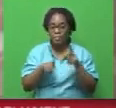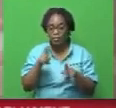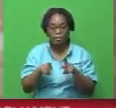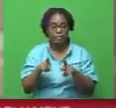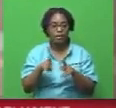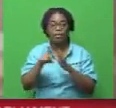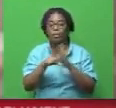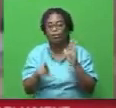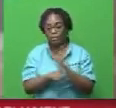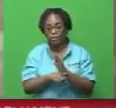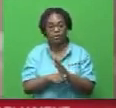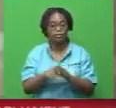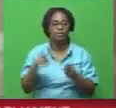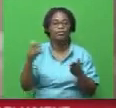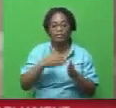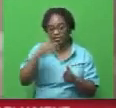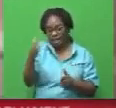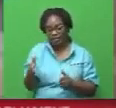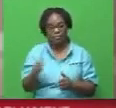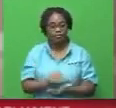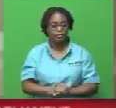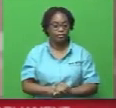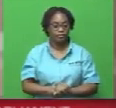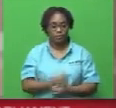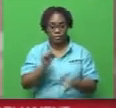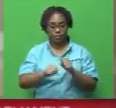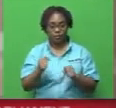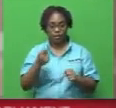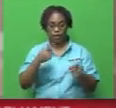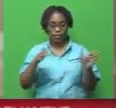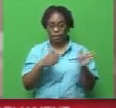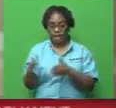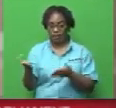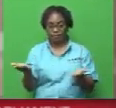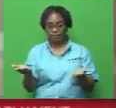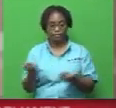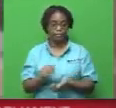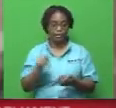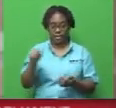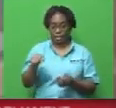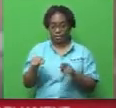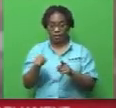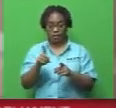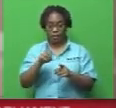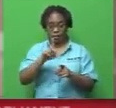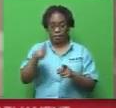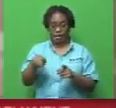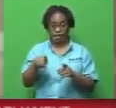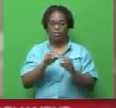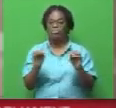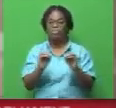that the plan, that we will starve the DPP's office of permanent staff and permanent resources so that we could continue to brief our